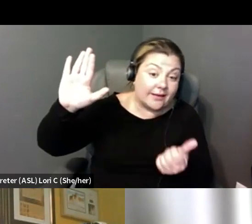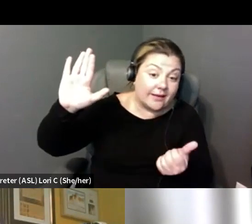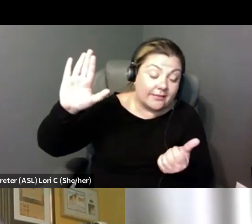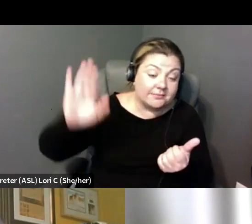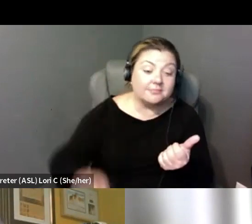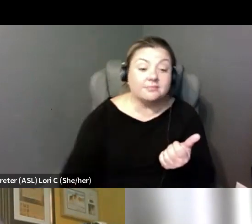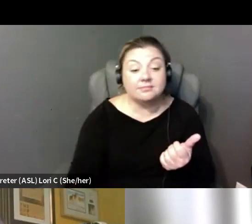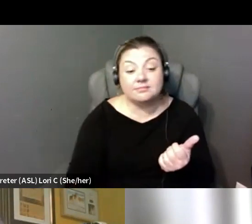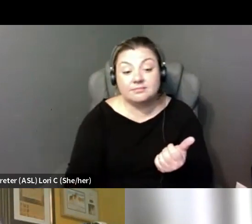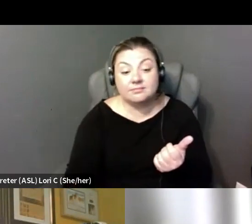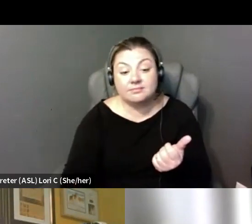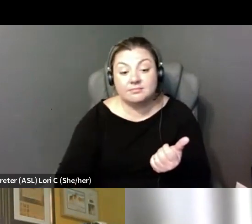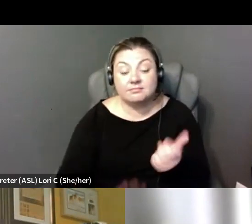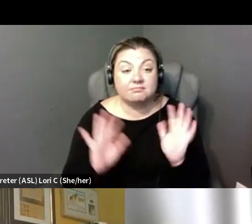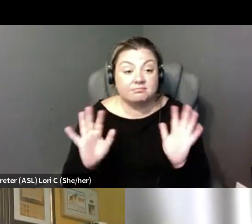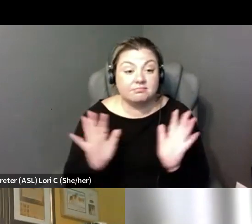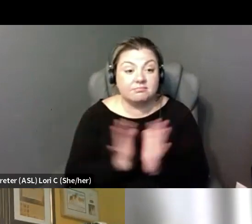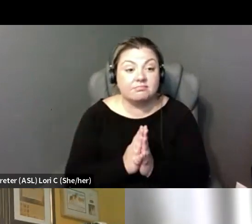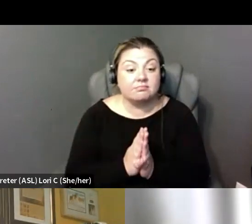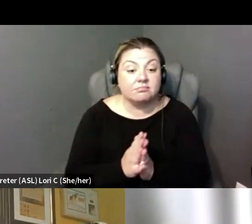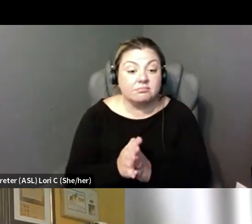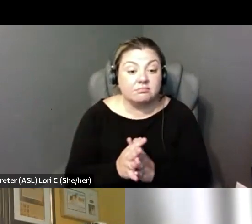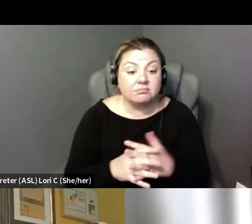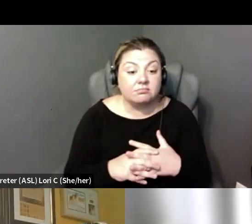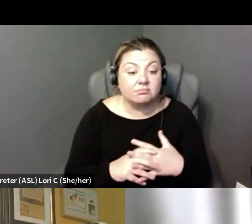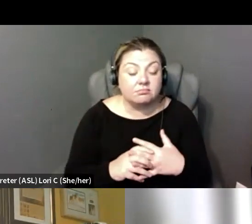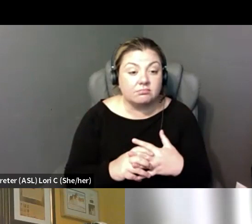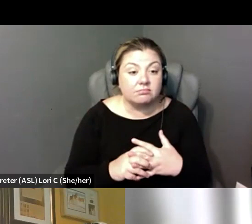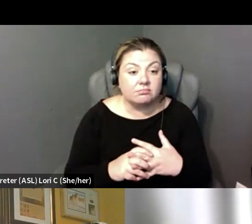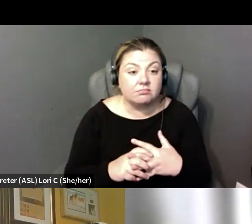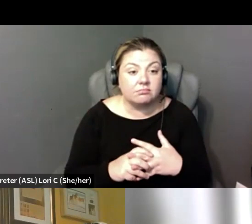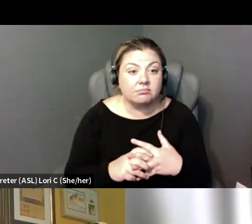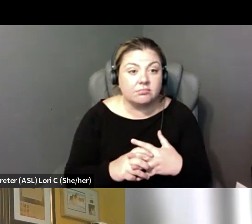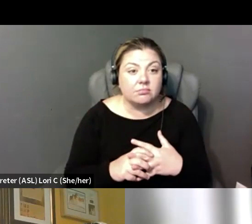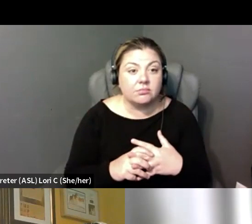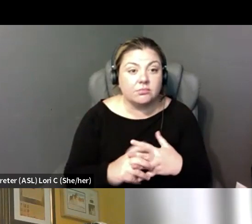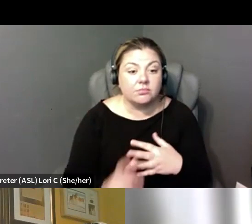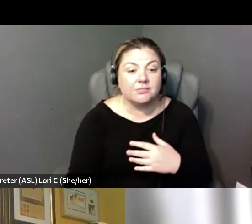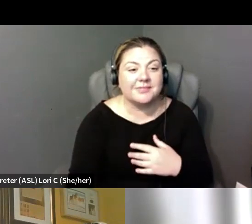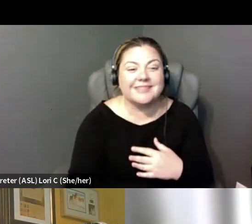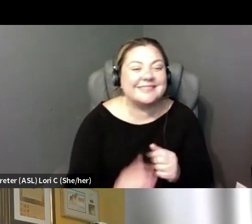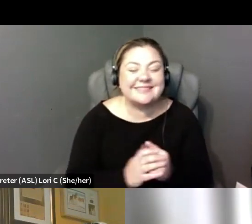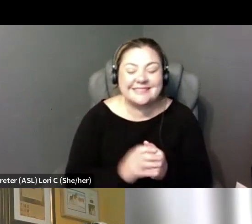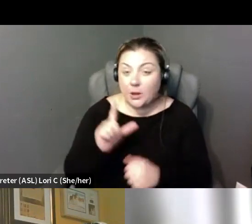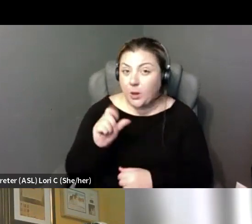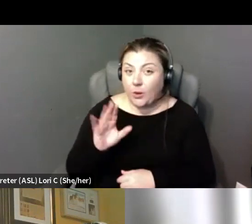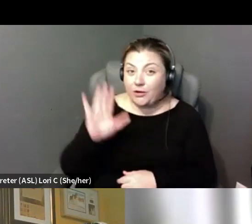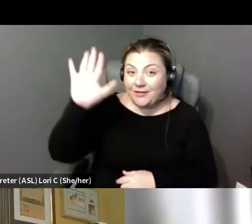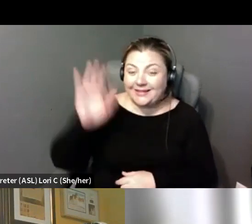But I would be happy. You've got, and Lori is raising her hand. Oh, no.